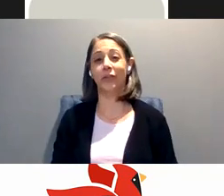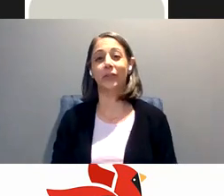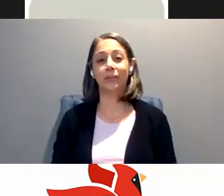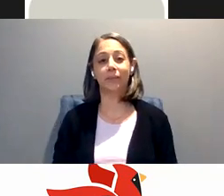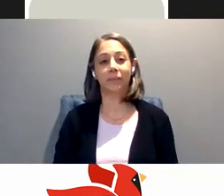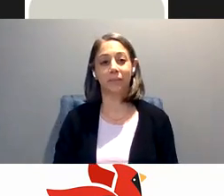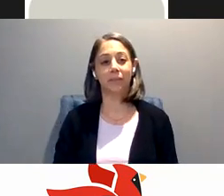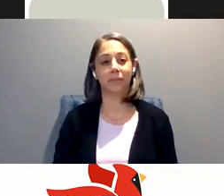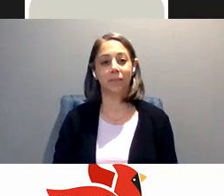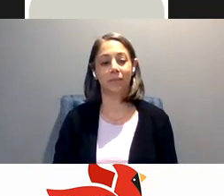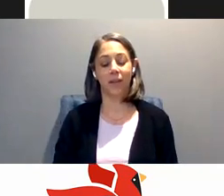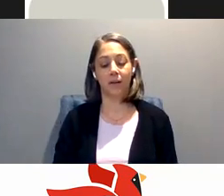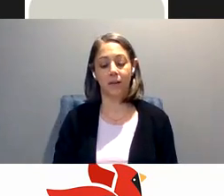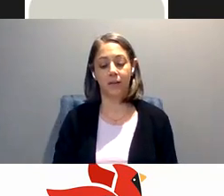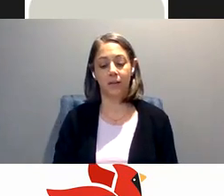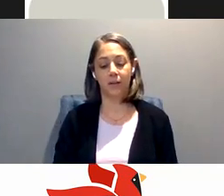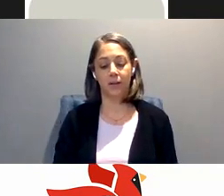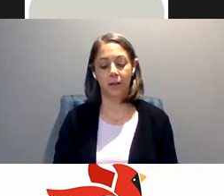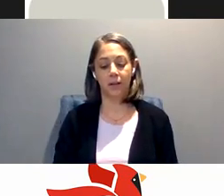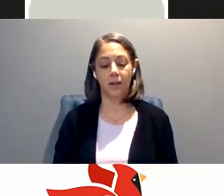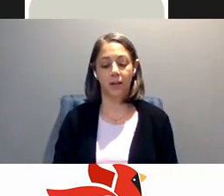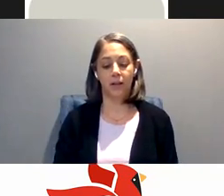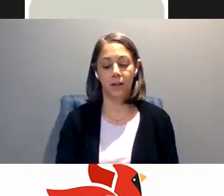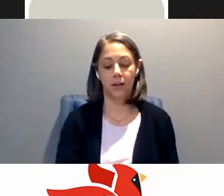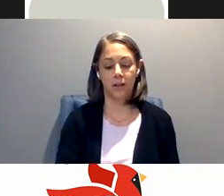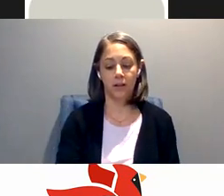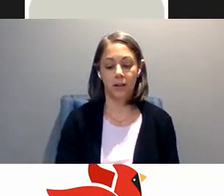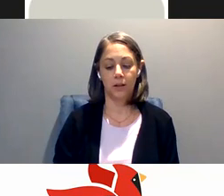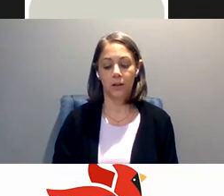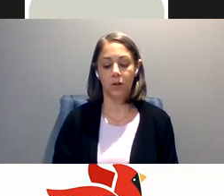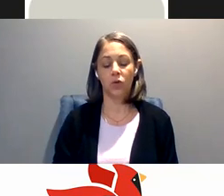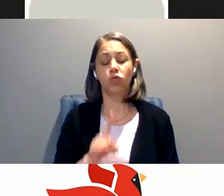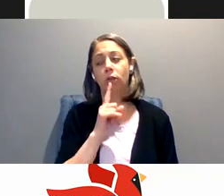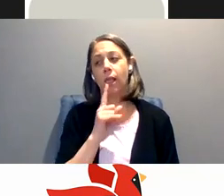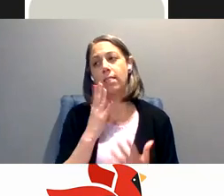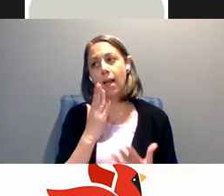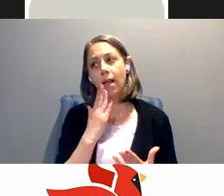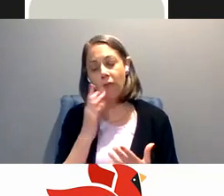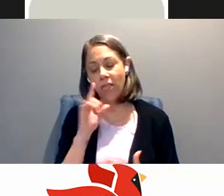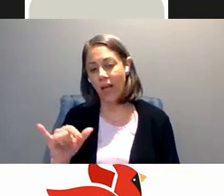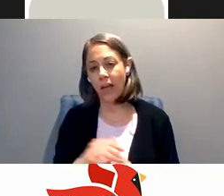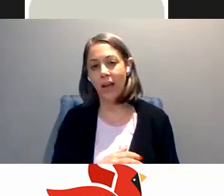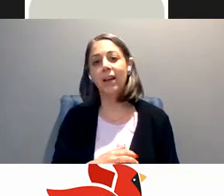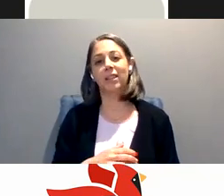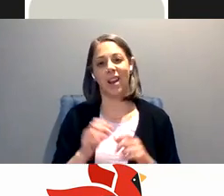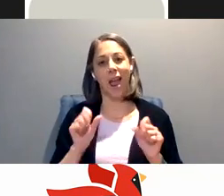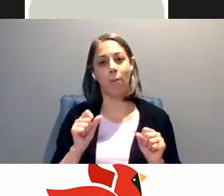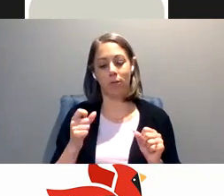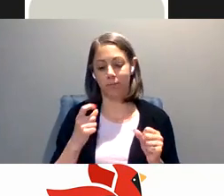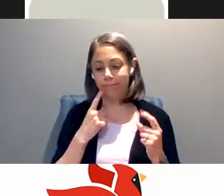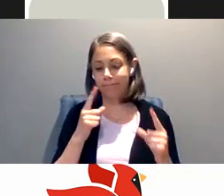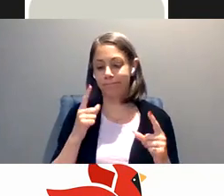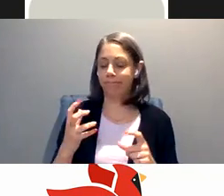we really are very grateful for that, and have achieved that through